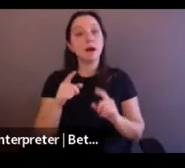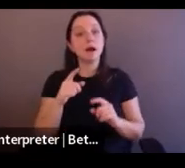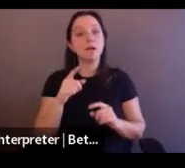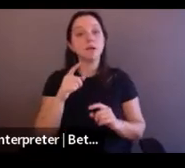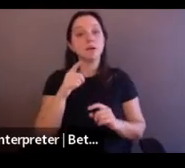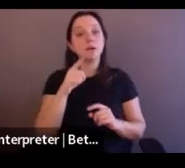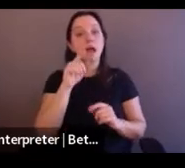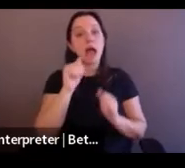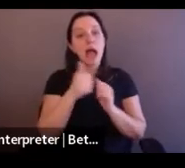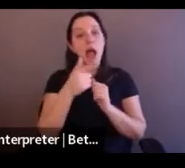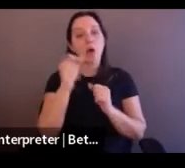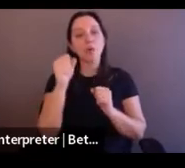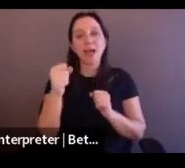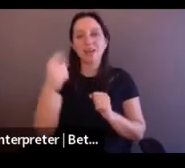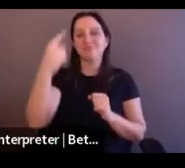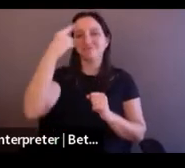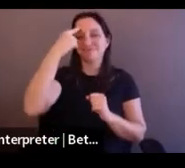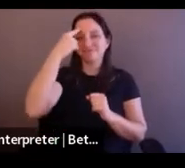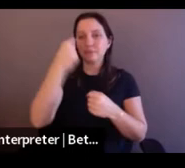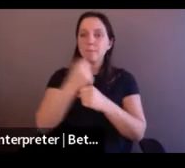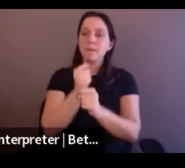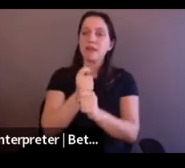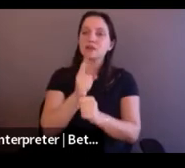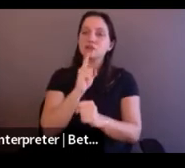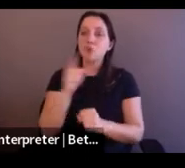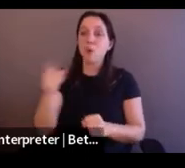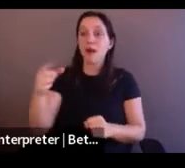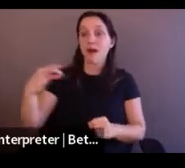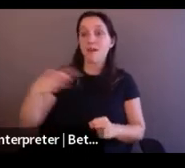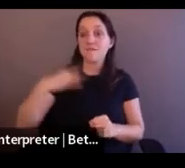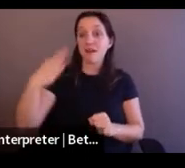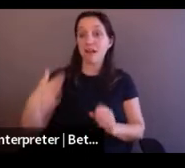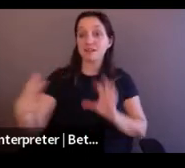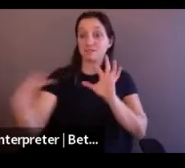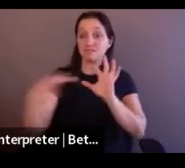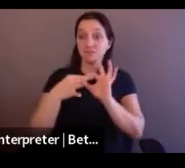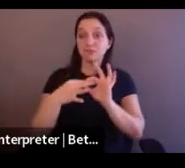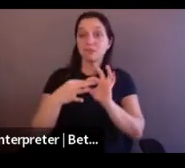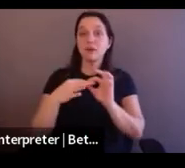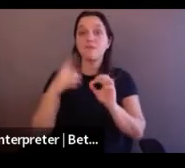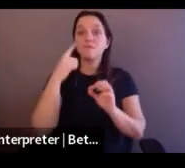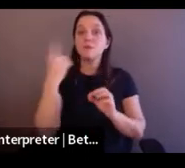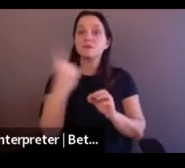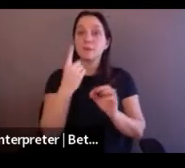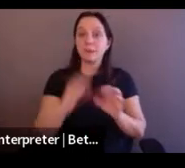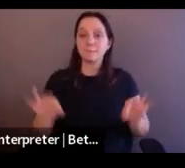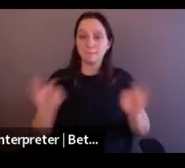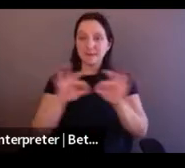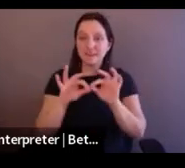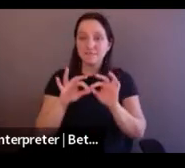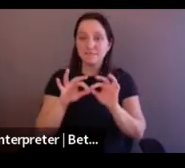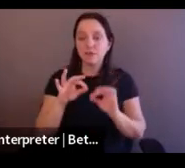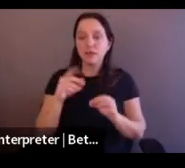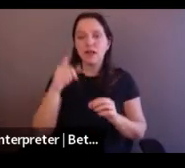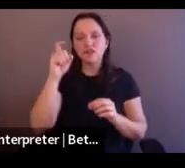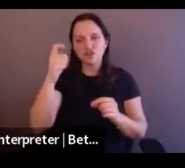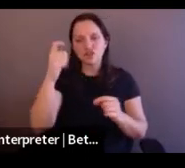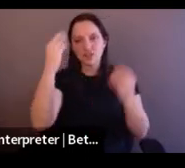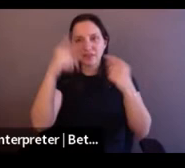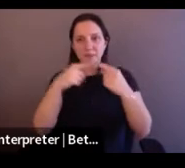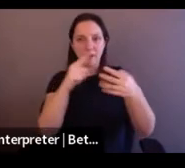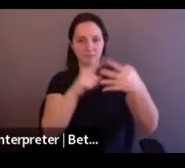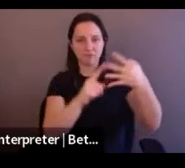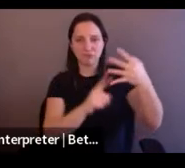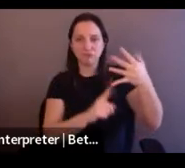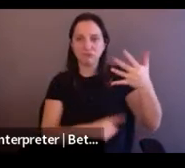is thinking through logistics. Logistics can sort of make or break a volunteer project. You know, the ultimate sort of, you know, need